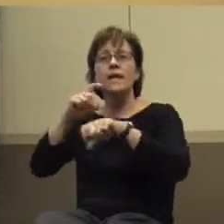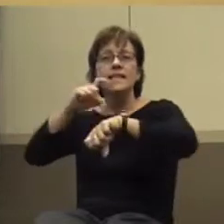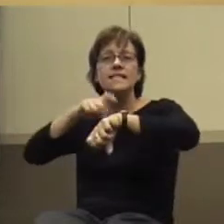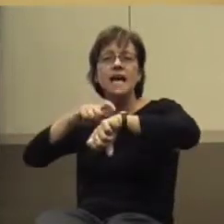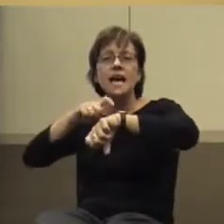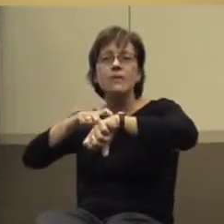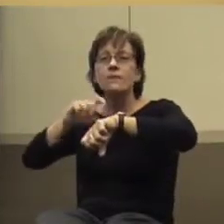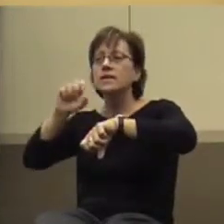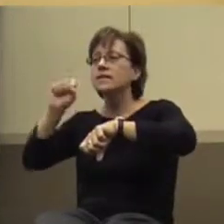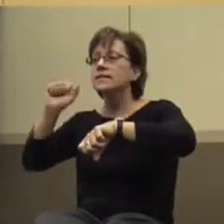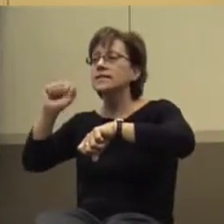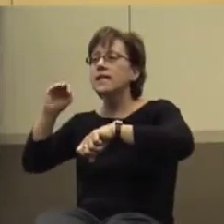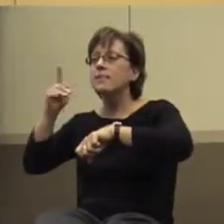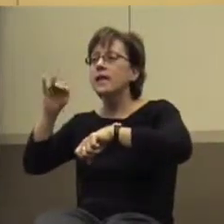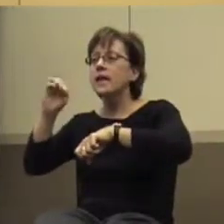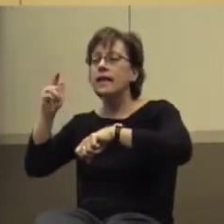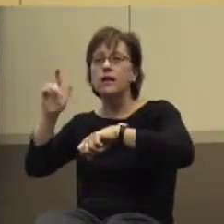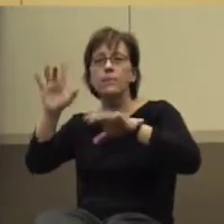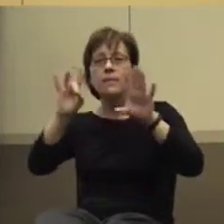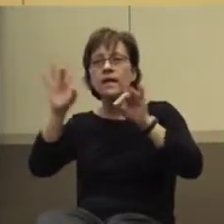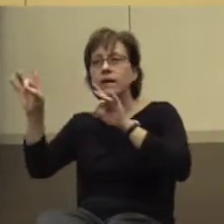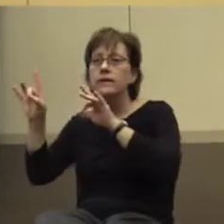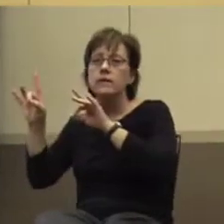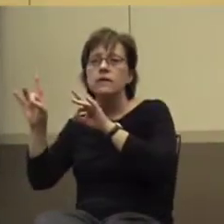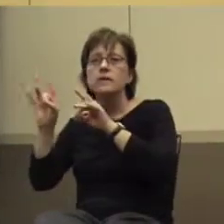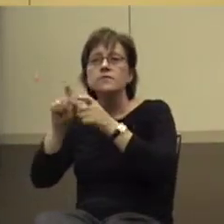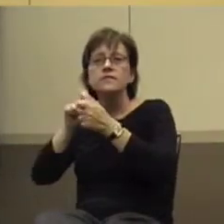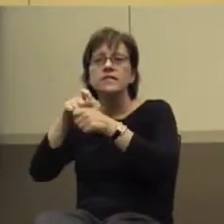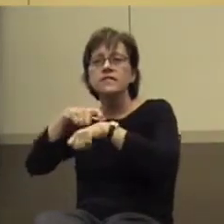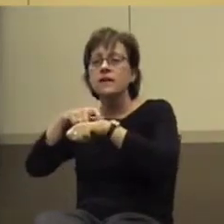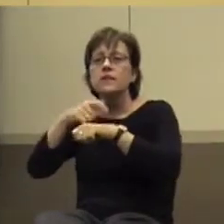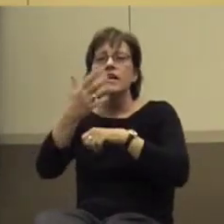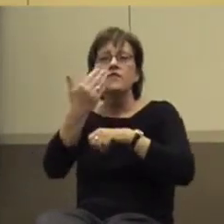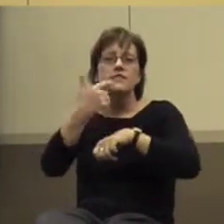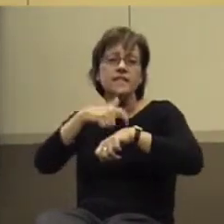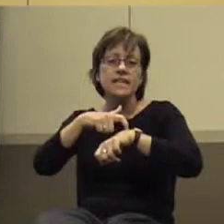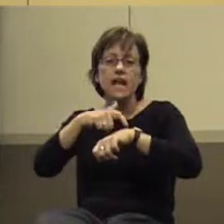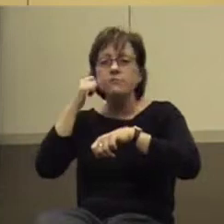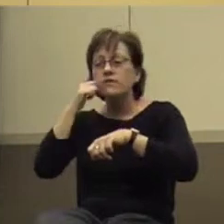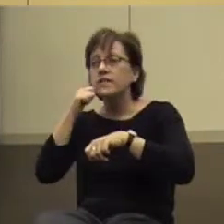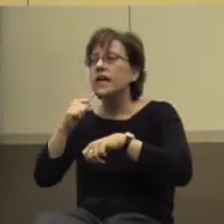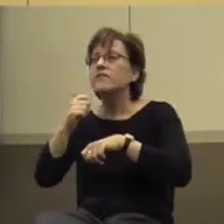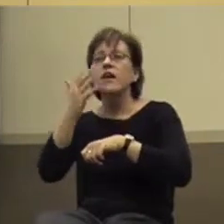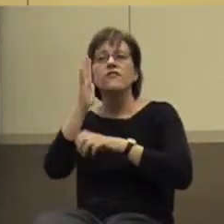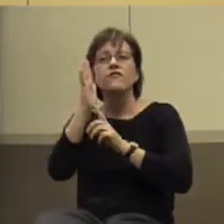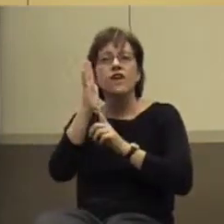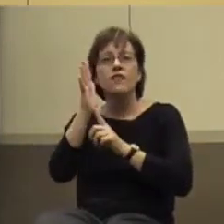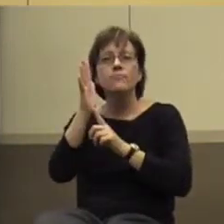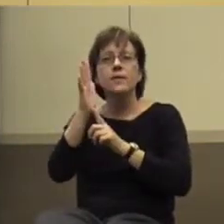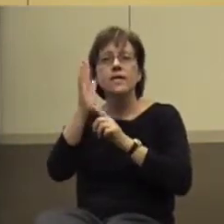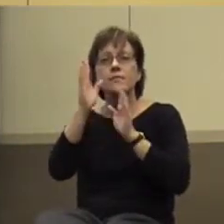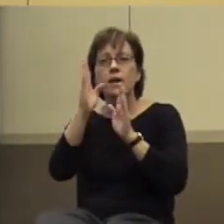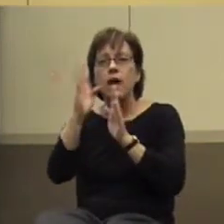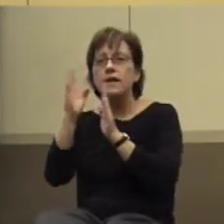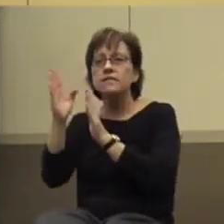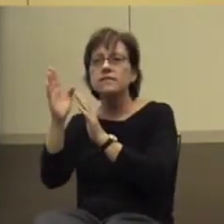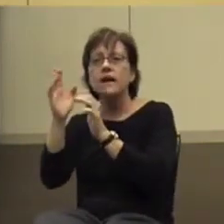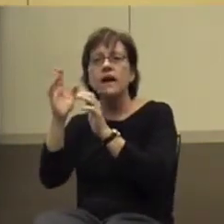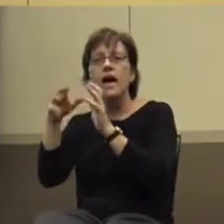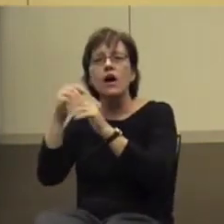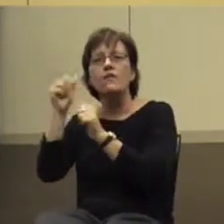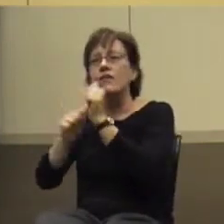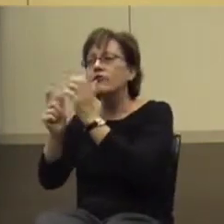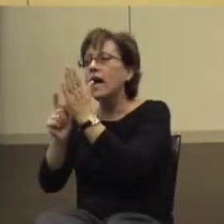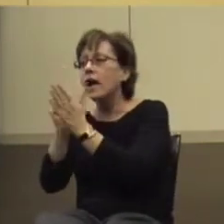day, 5-minute blocks each hour, to be able to observe whether that behavior occurs. Now if you pick